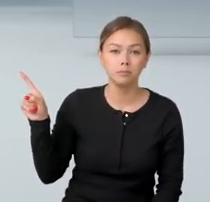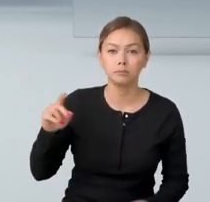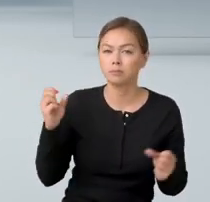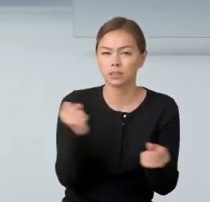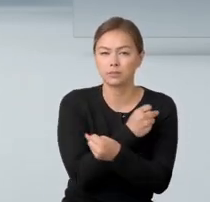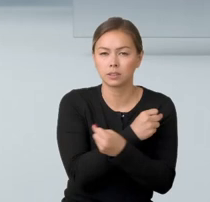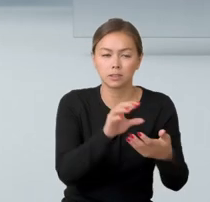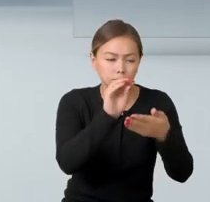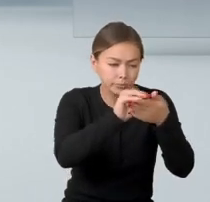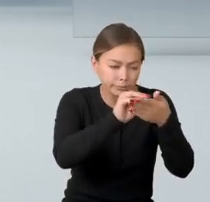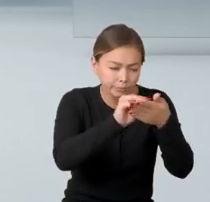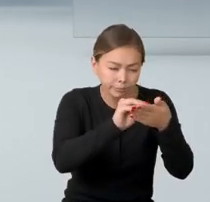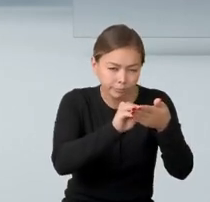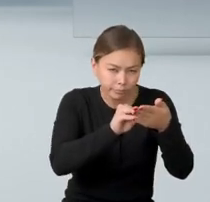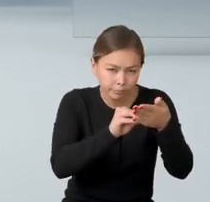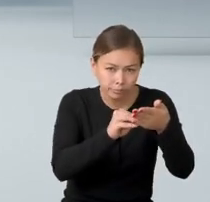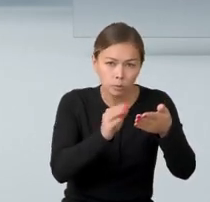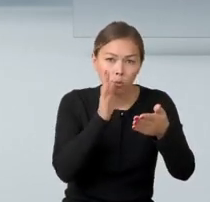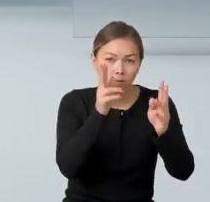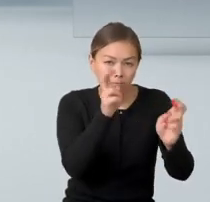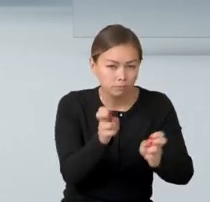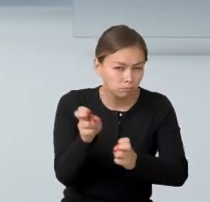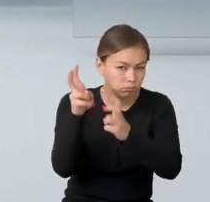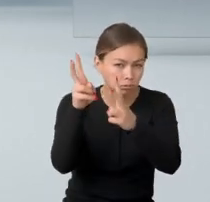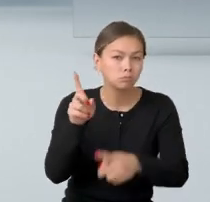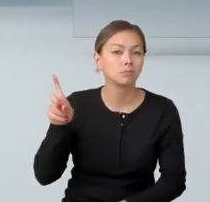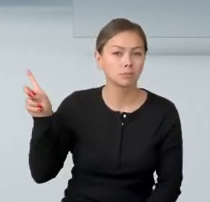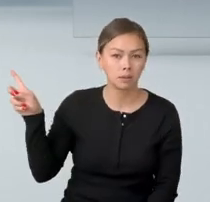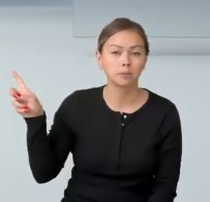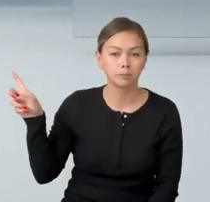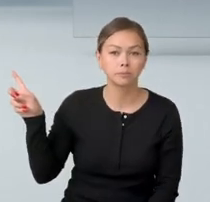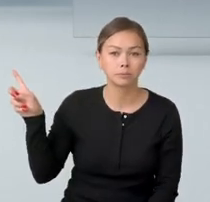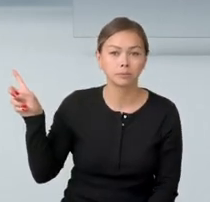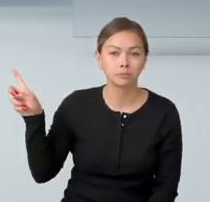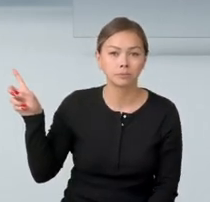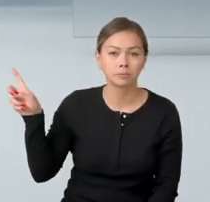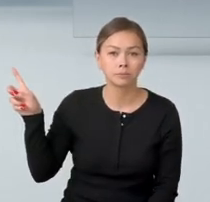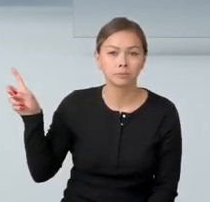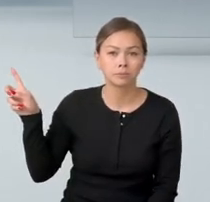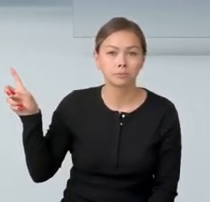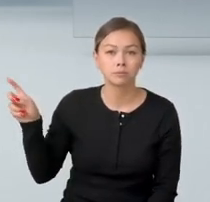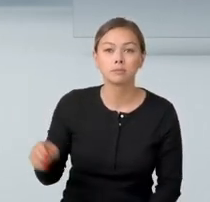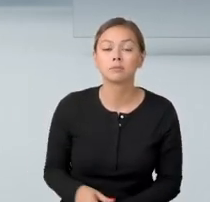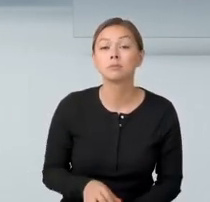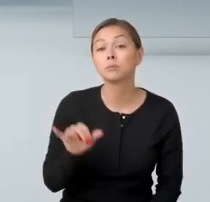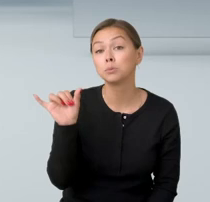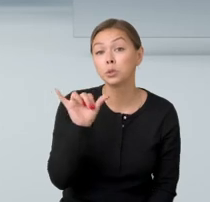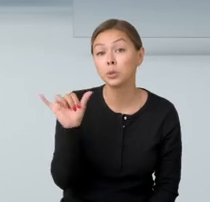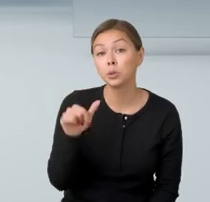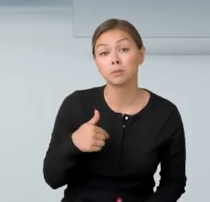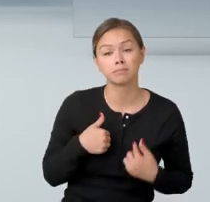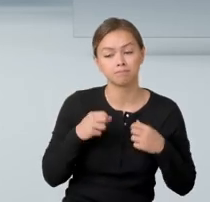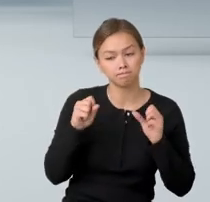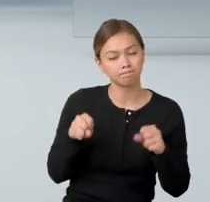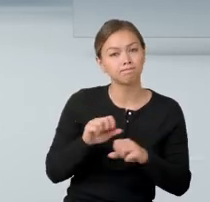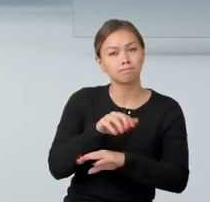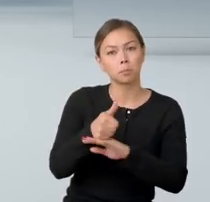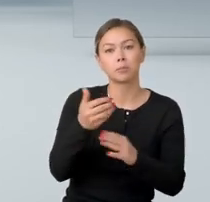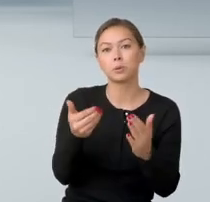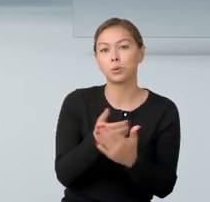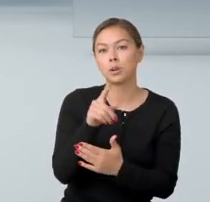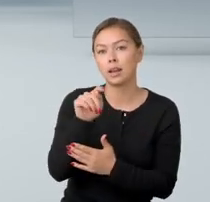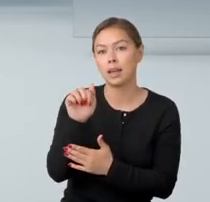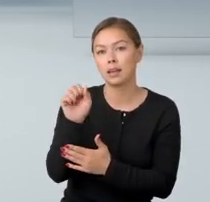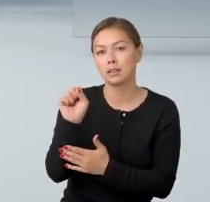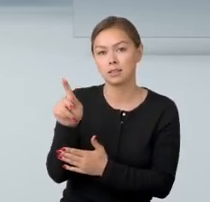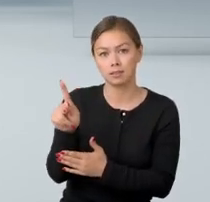my right pane where every annotation and files will be stored if I want I can create